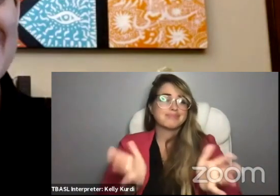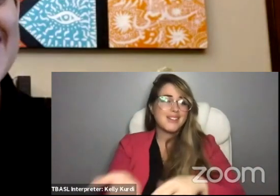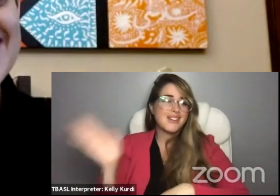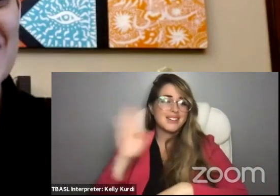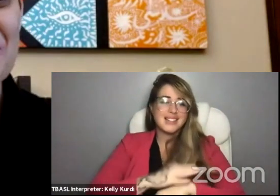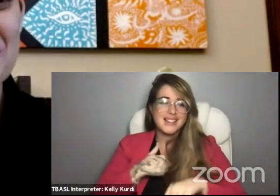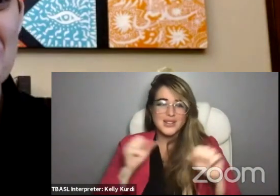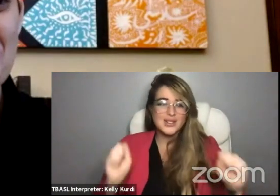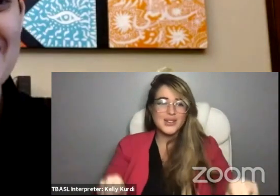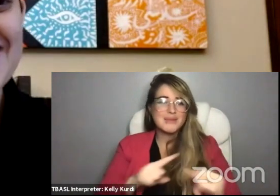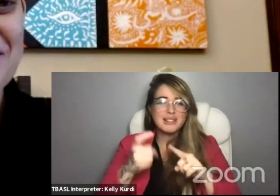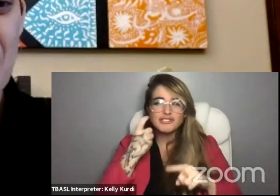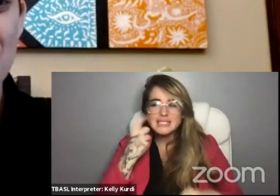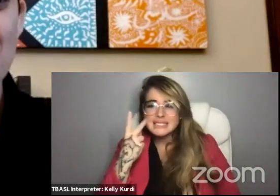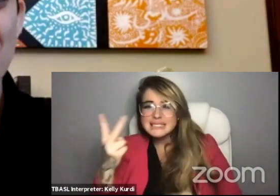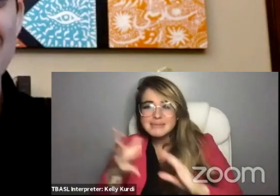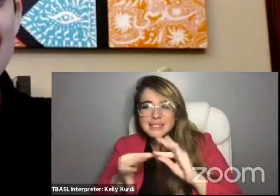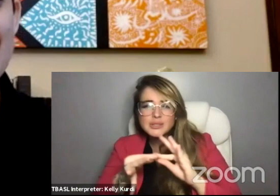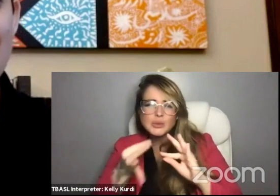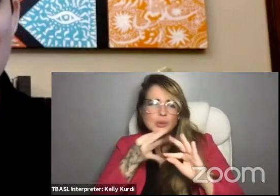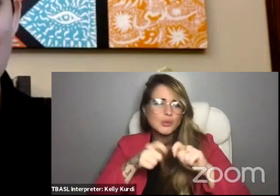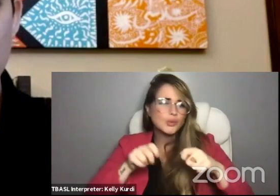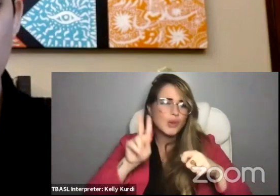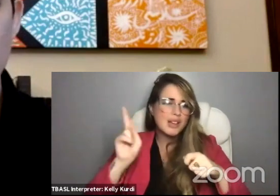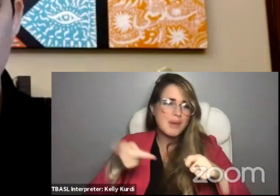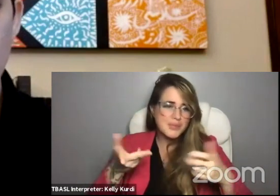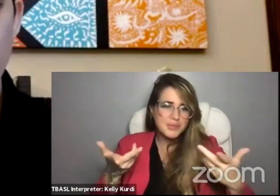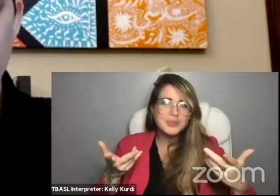but I just got the word that we need to wrap up, and